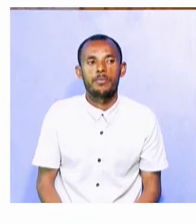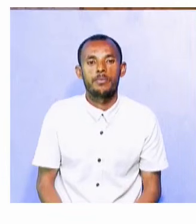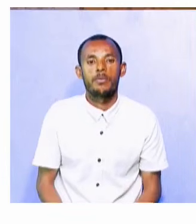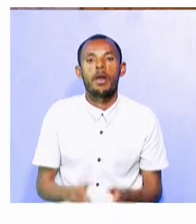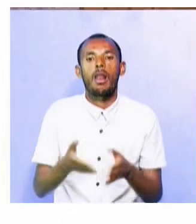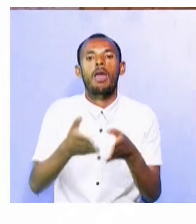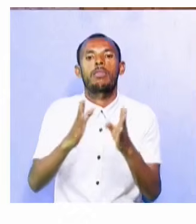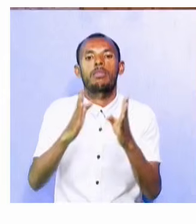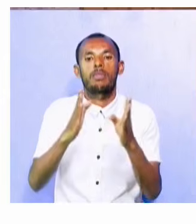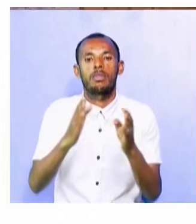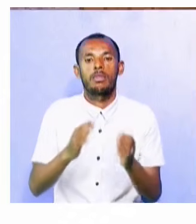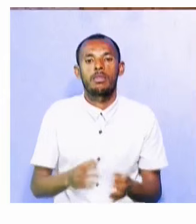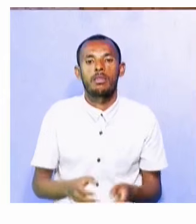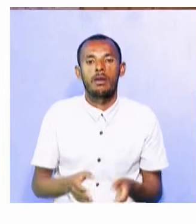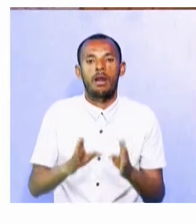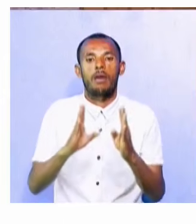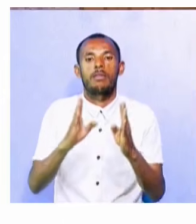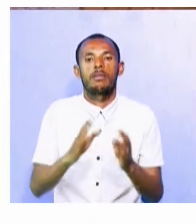Let